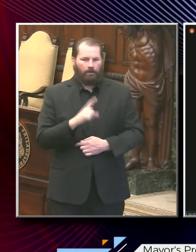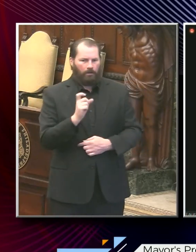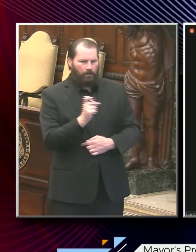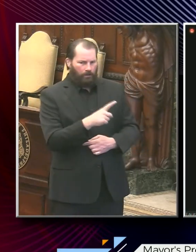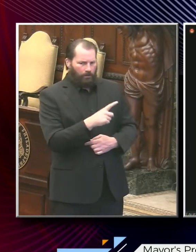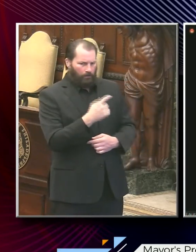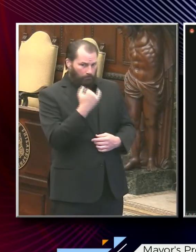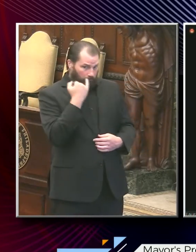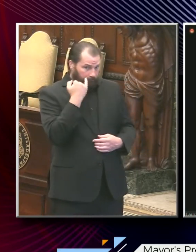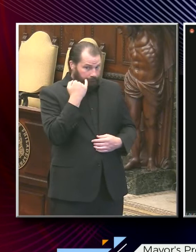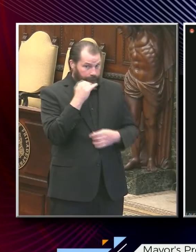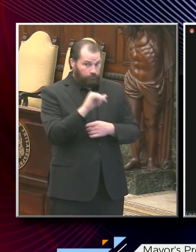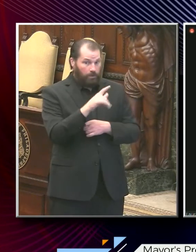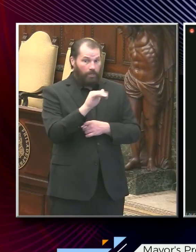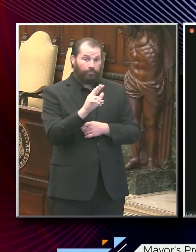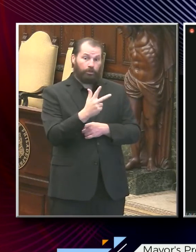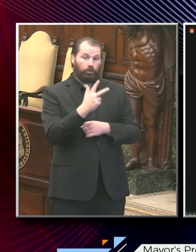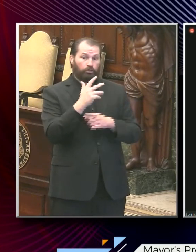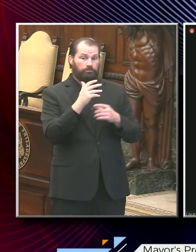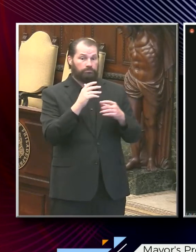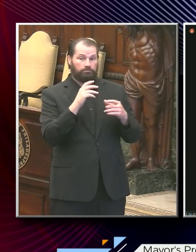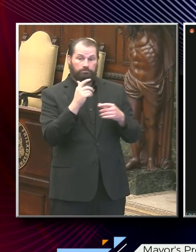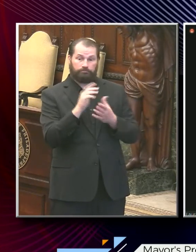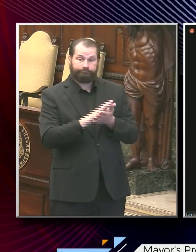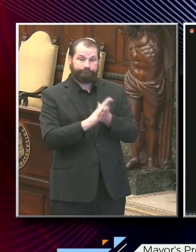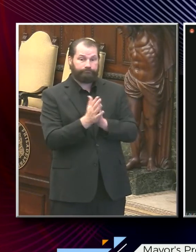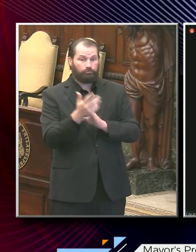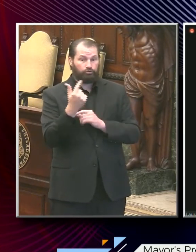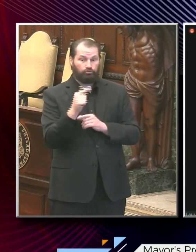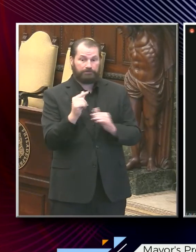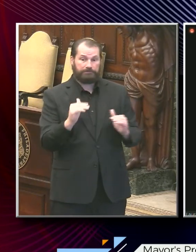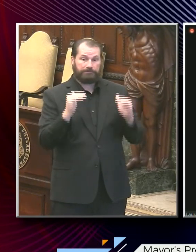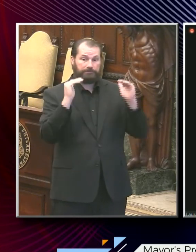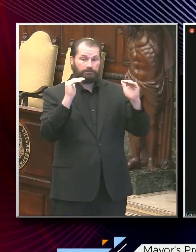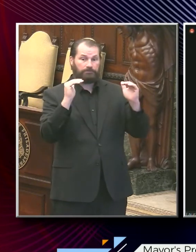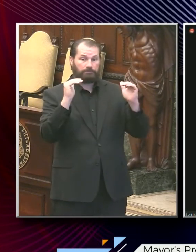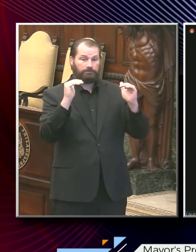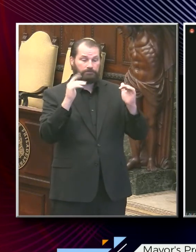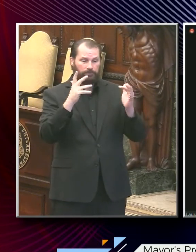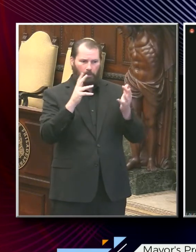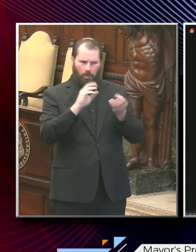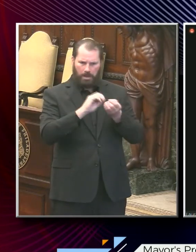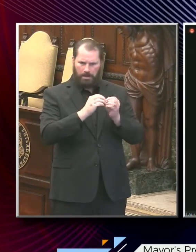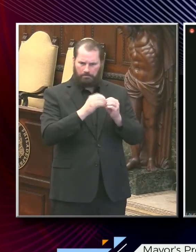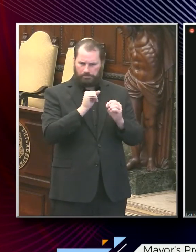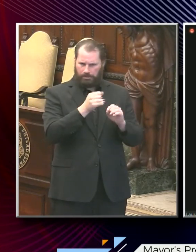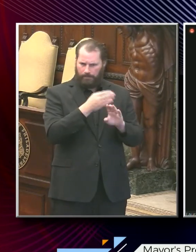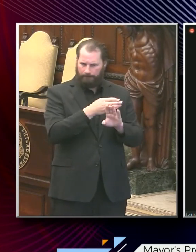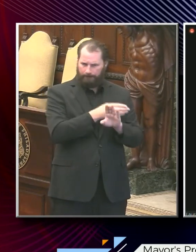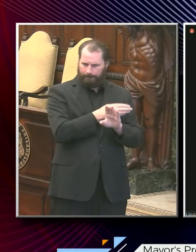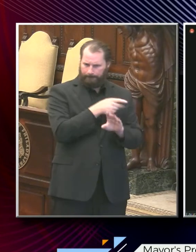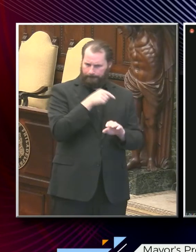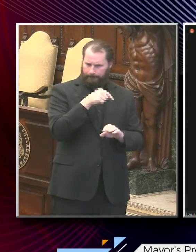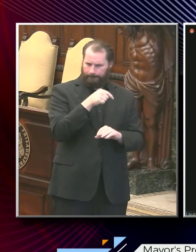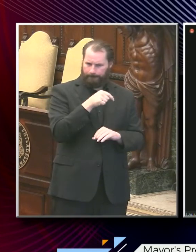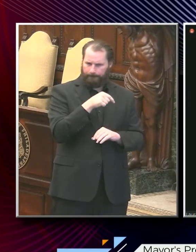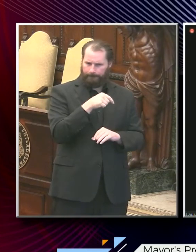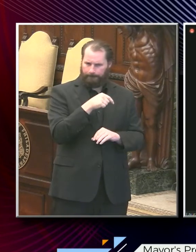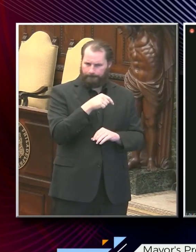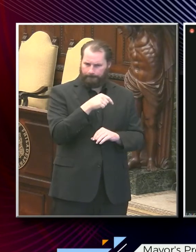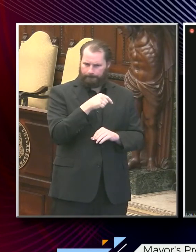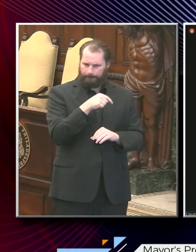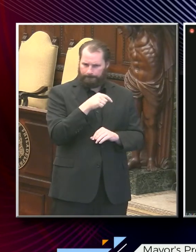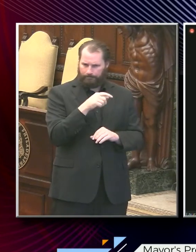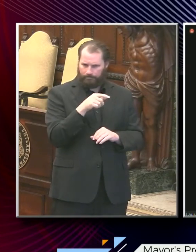3rd will depend on continuing to hit metrics. Some of my colleagues put together a graph that even shows,